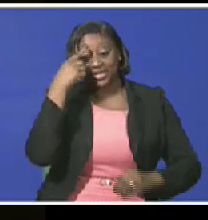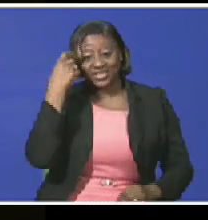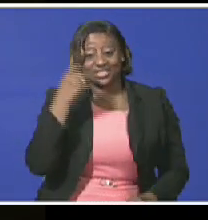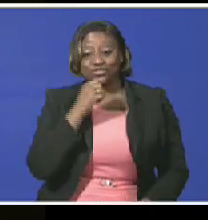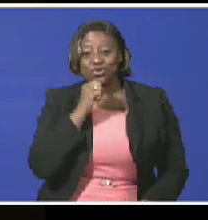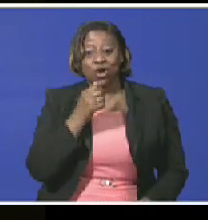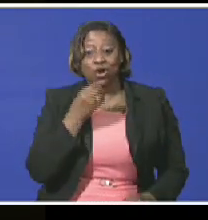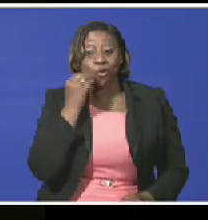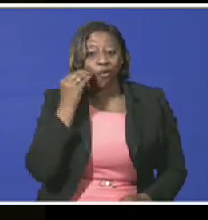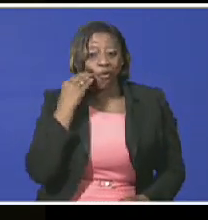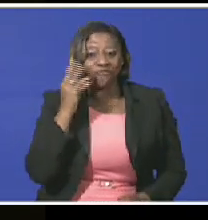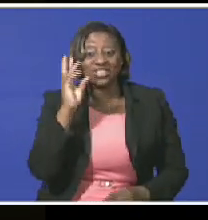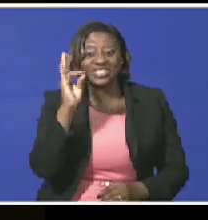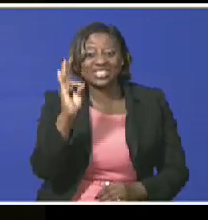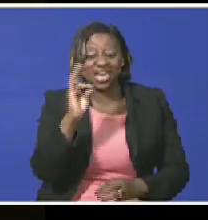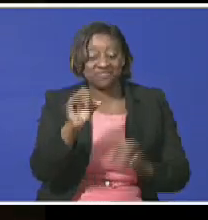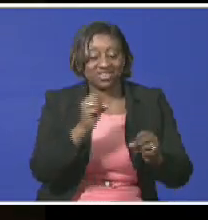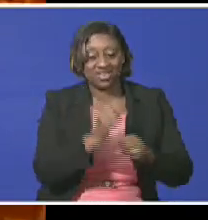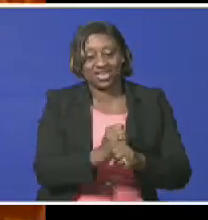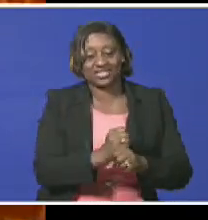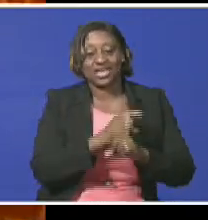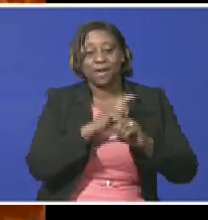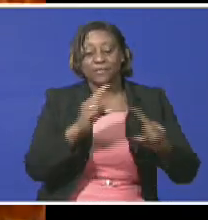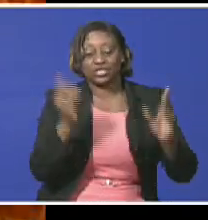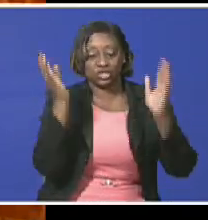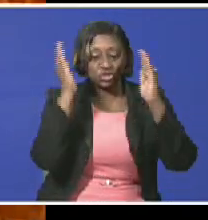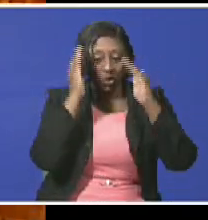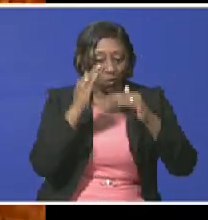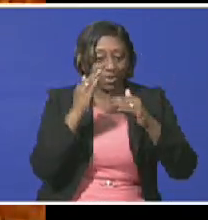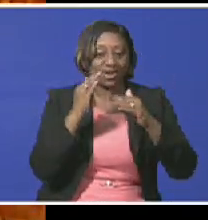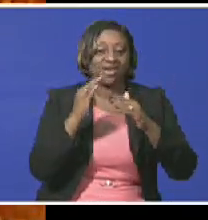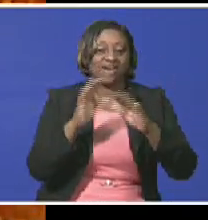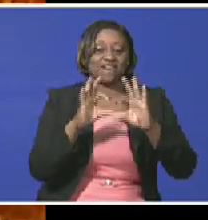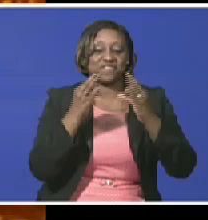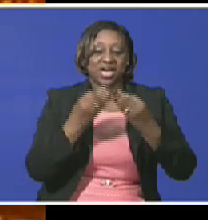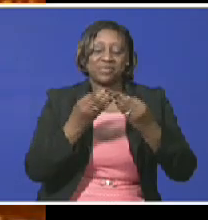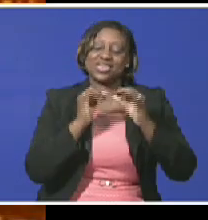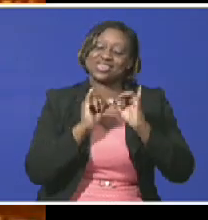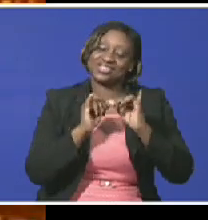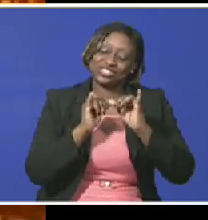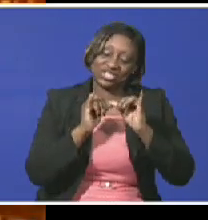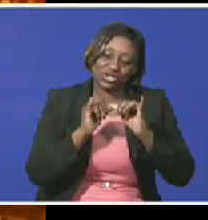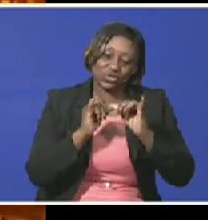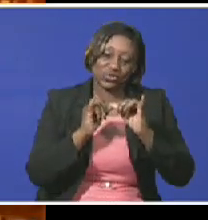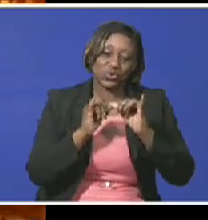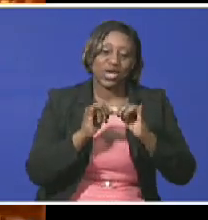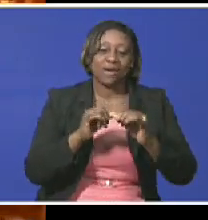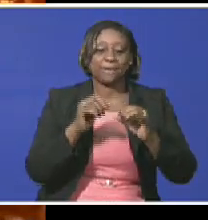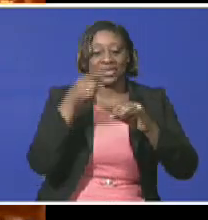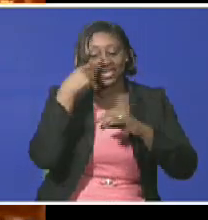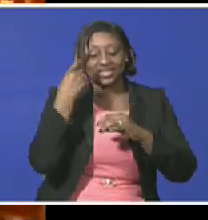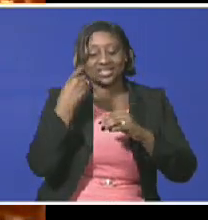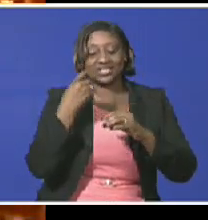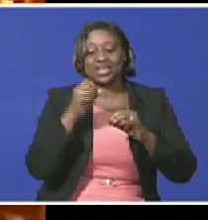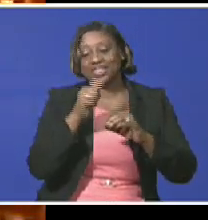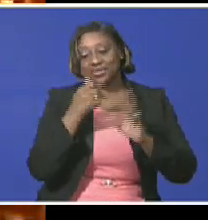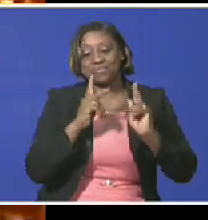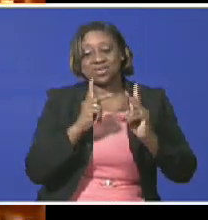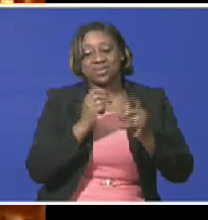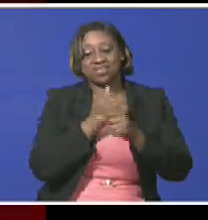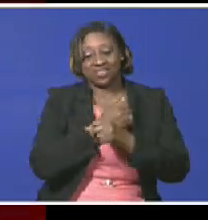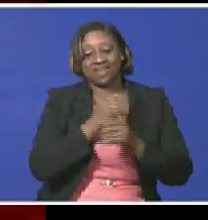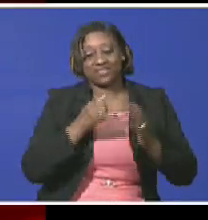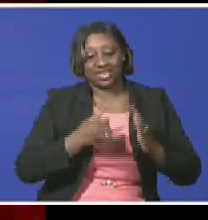7 years, and now she's hoping that her family's annual tradition will bring joy to others and invoke the Christmas